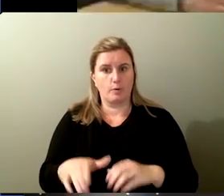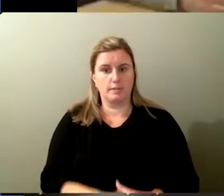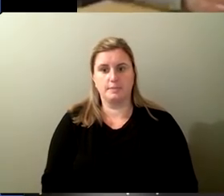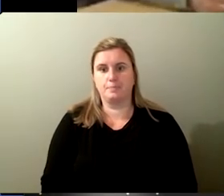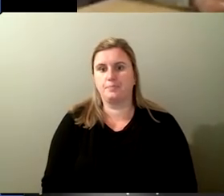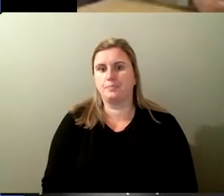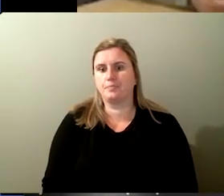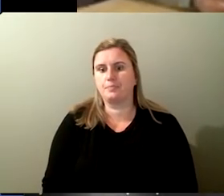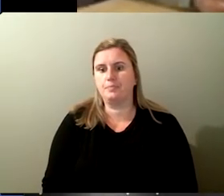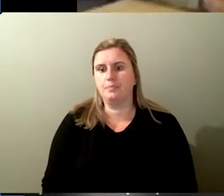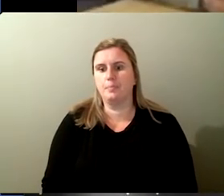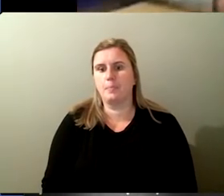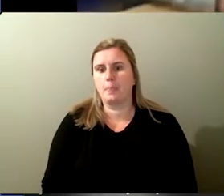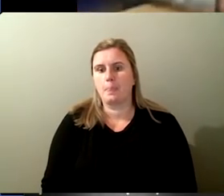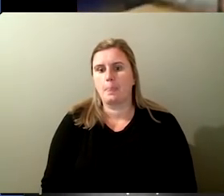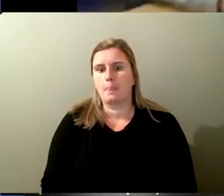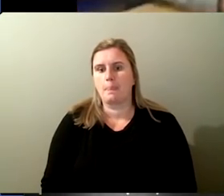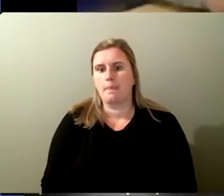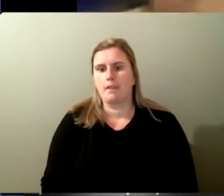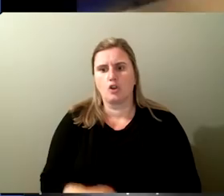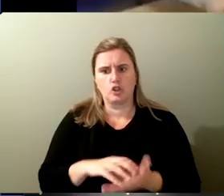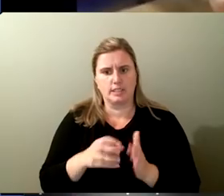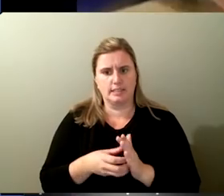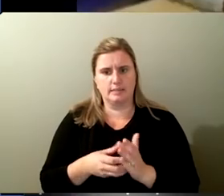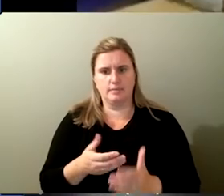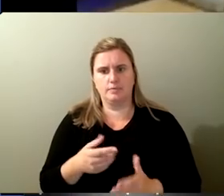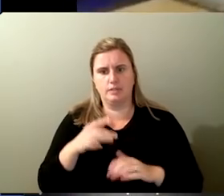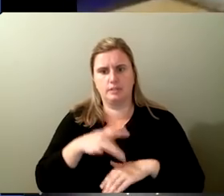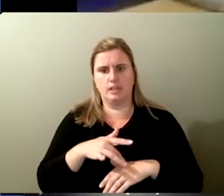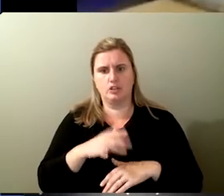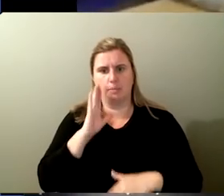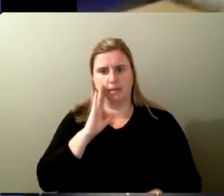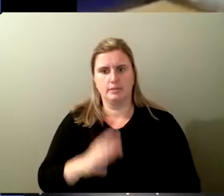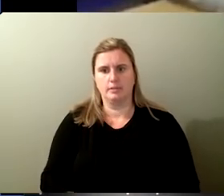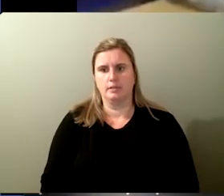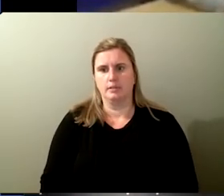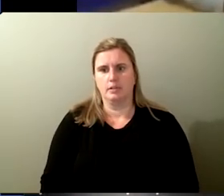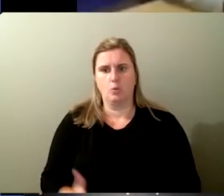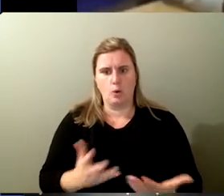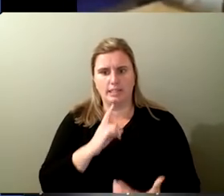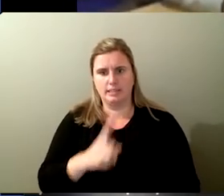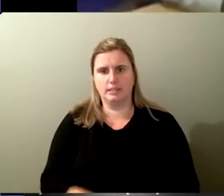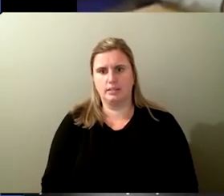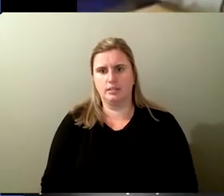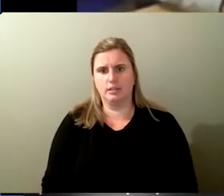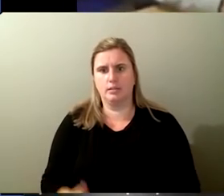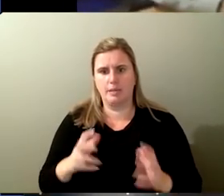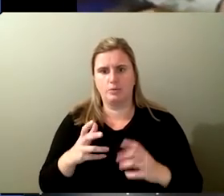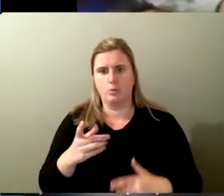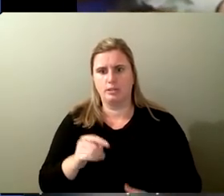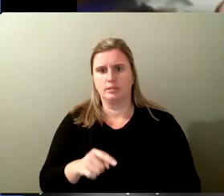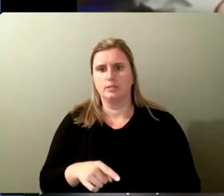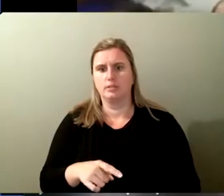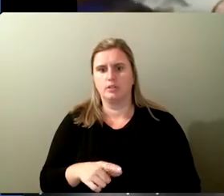on. Show me the cookies. Touch the bed. What is it? Basketball. What is it? Bird.